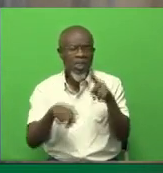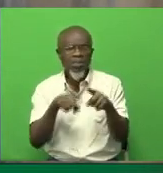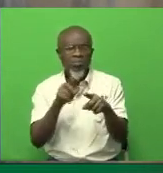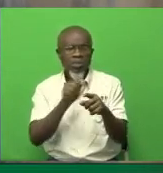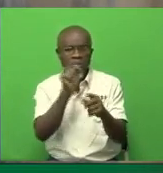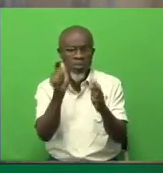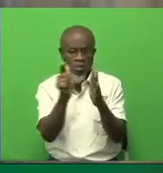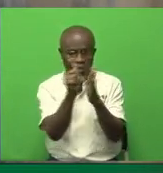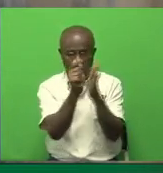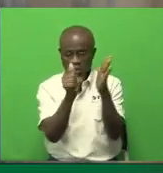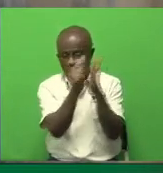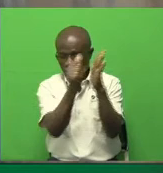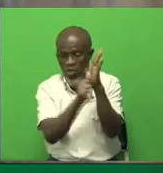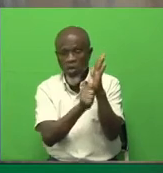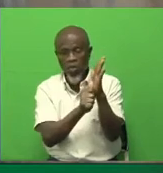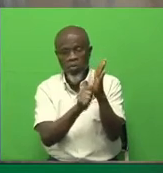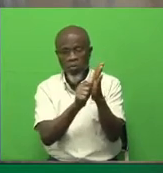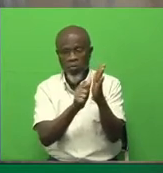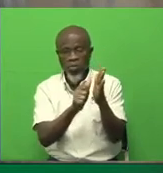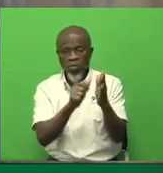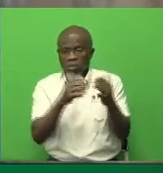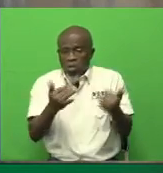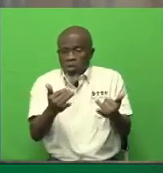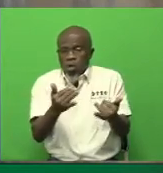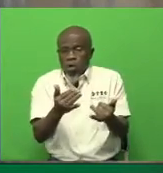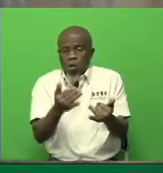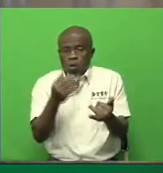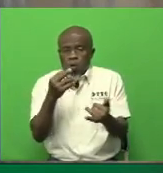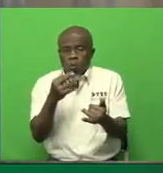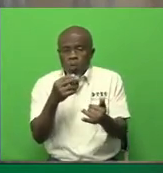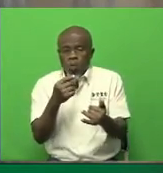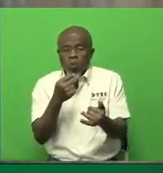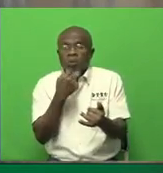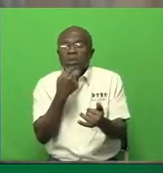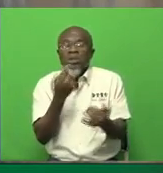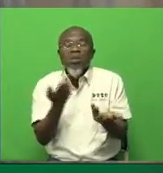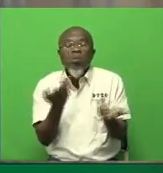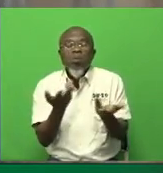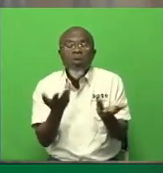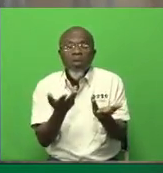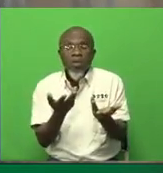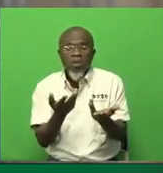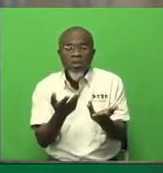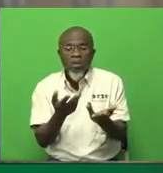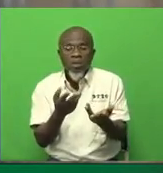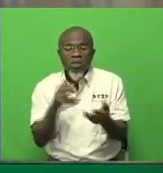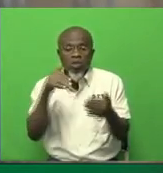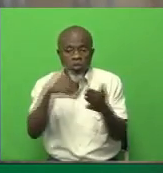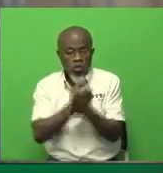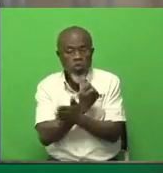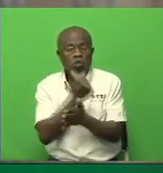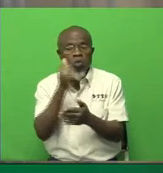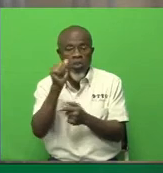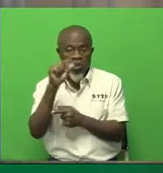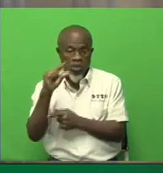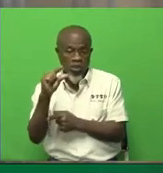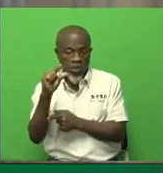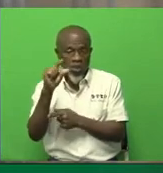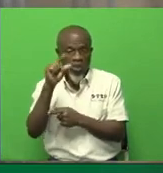but no what is it they now say that in New Age he has to review the book of the fire AG